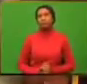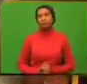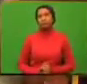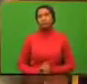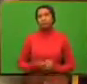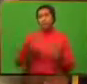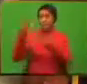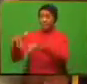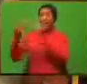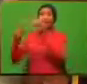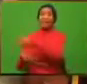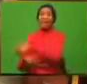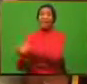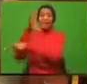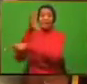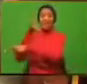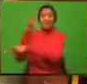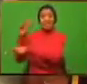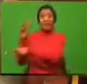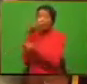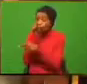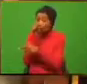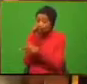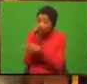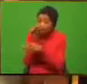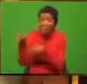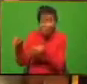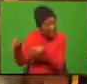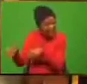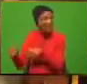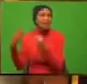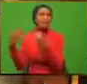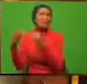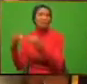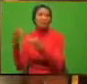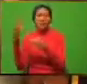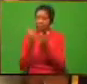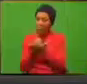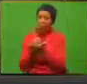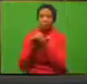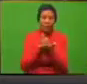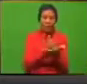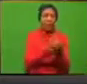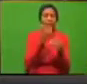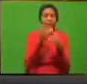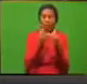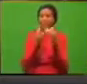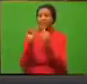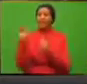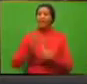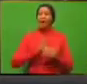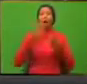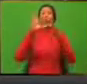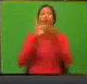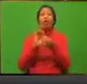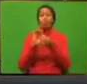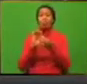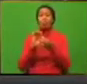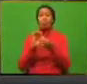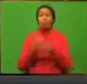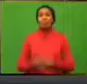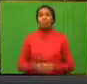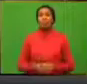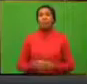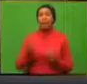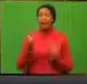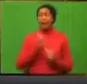In Parliament, the DA weaver birds are just as busy helping to build the home that we all want.